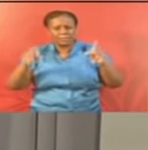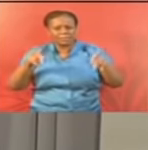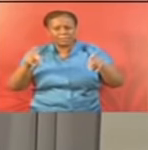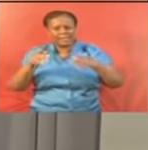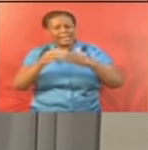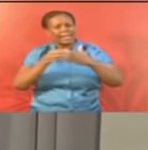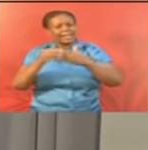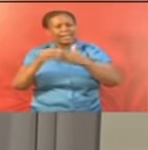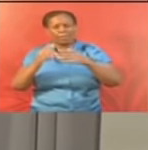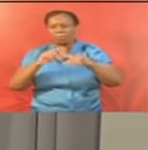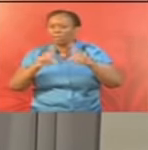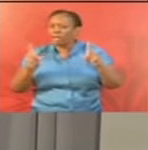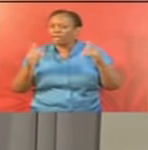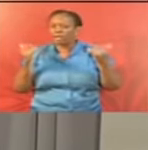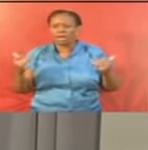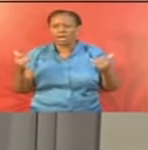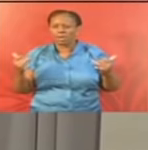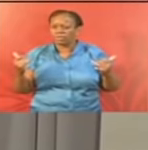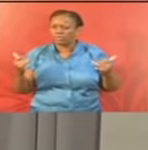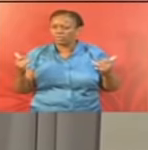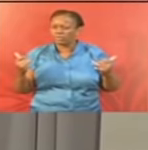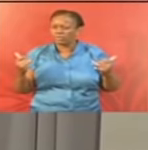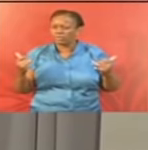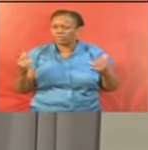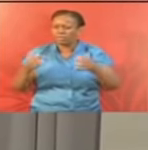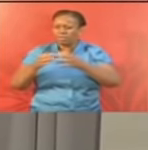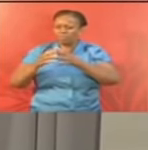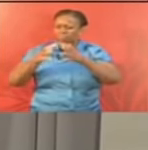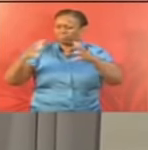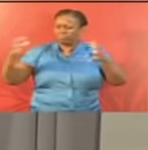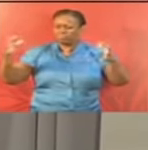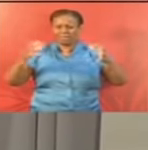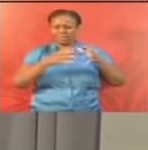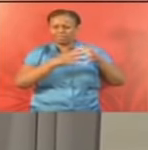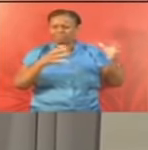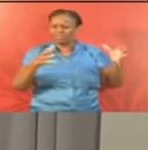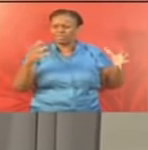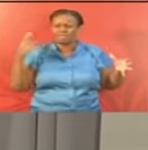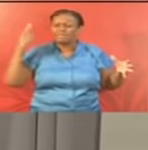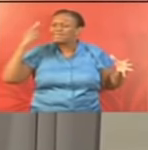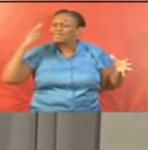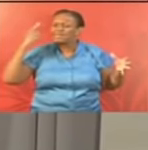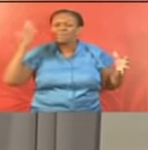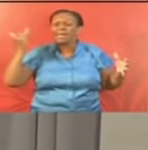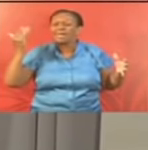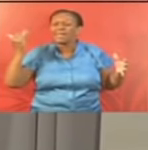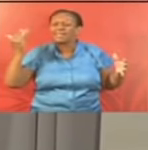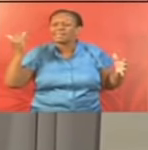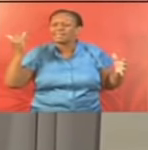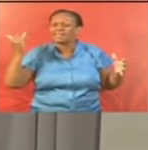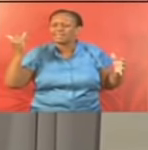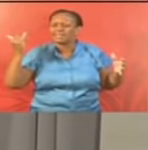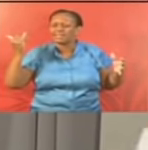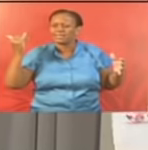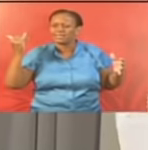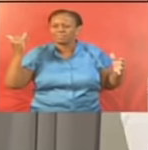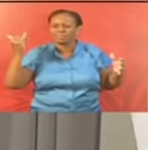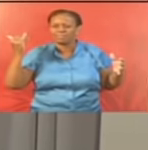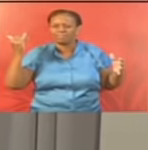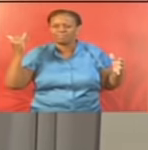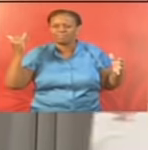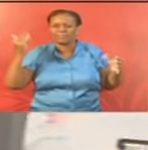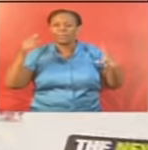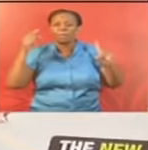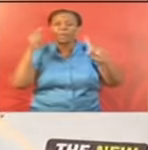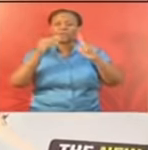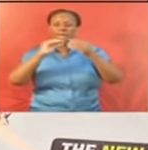driving the surge in cases is bullet point number 3 that we have